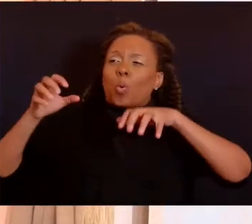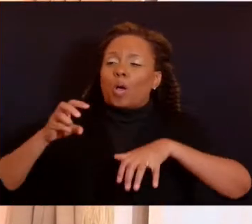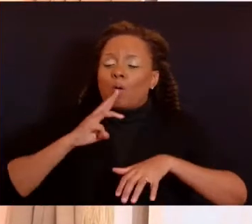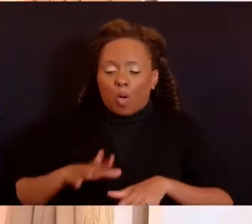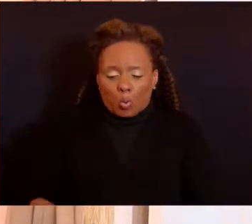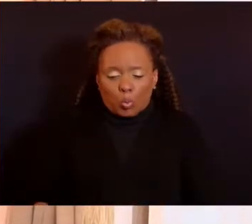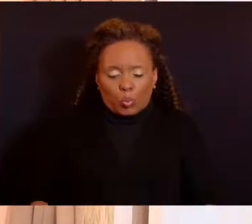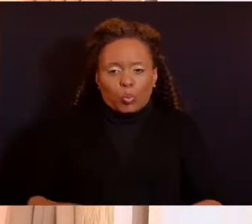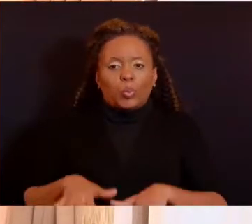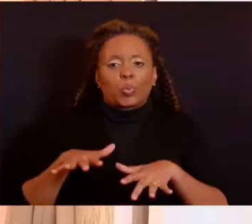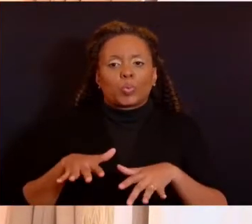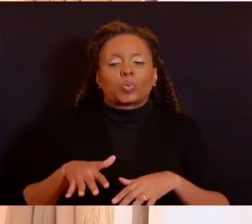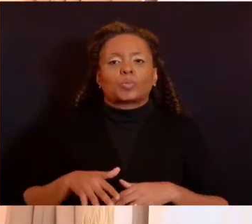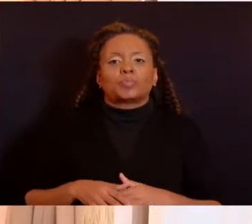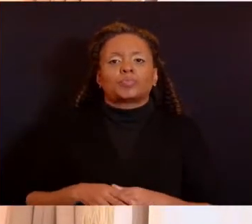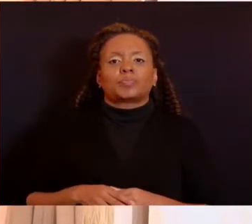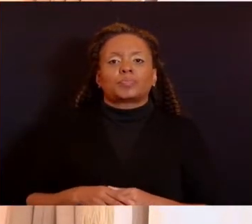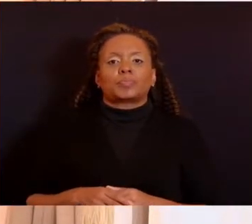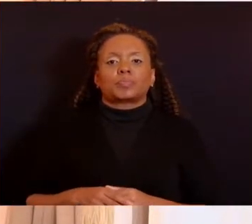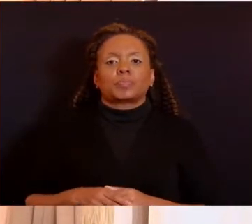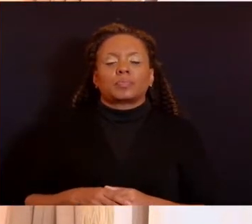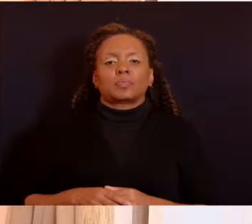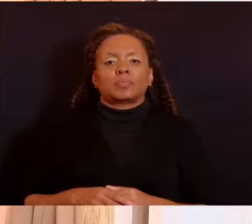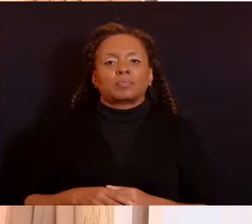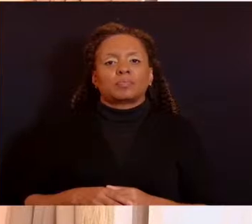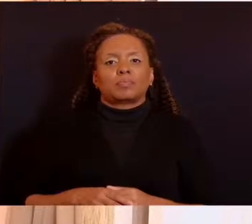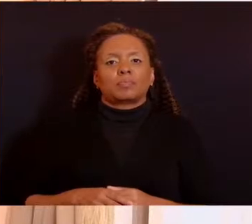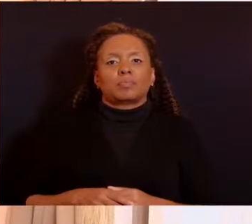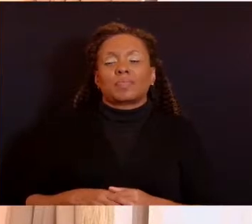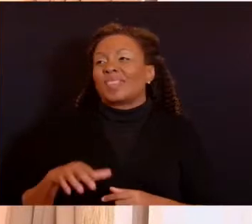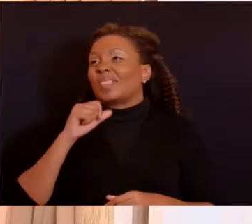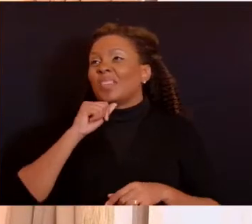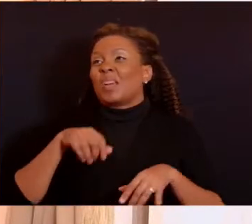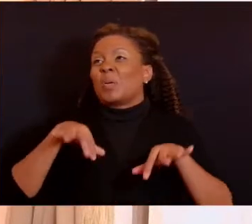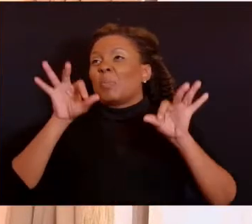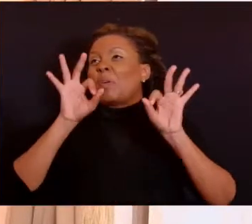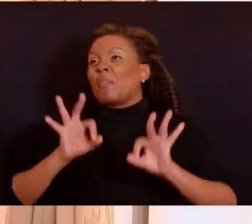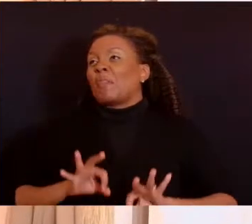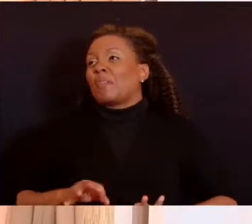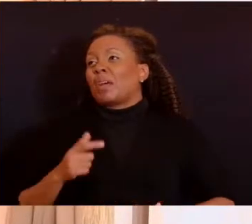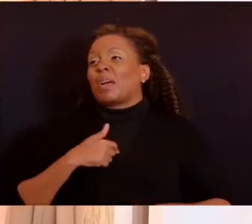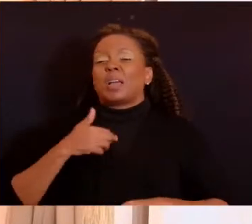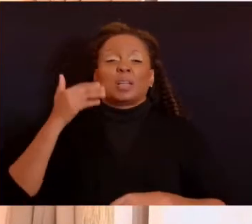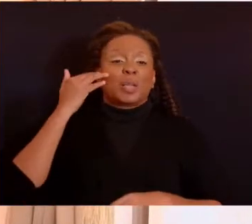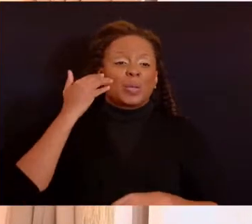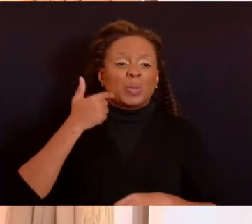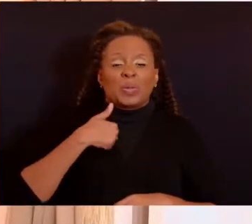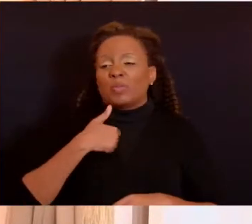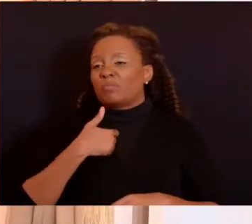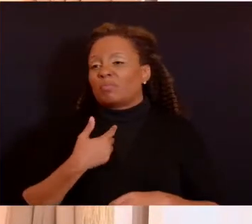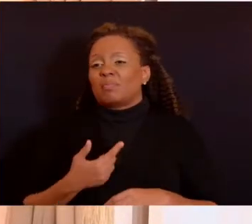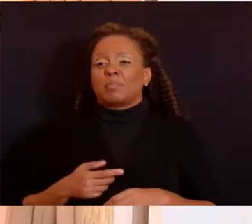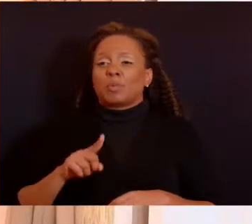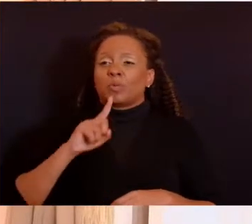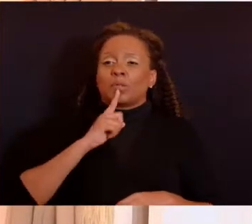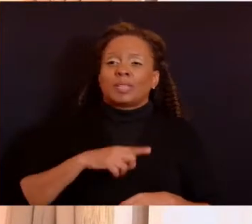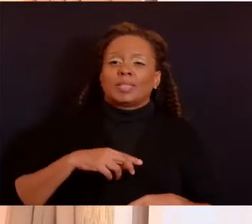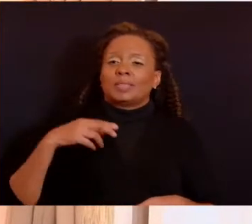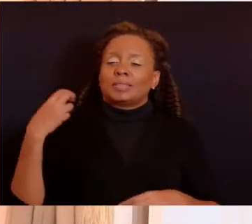happy with, for the most part, not perfect because I'm a hard taskmaster for myself, far less anybody